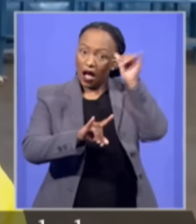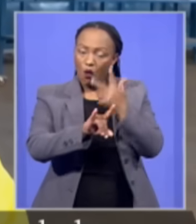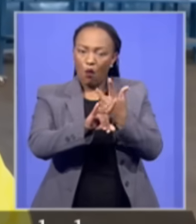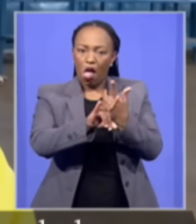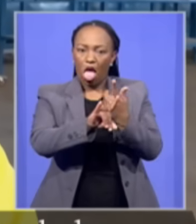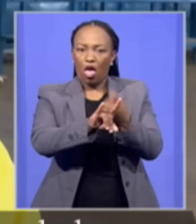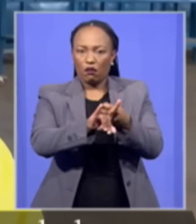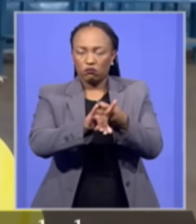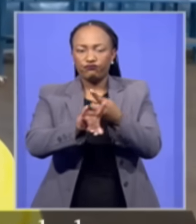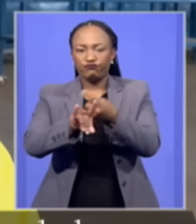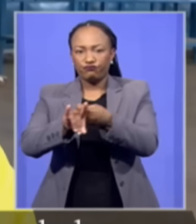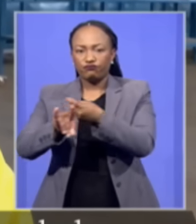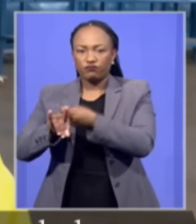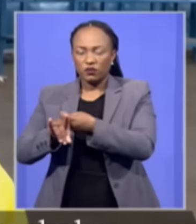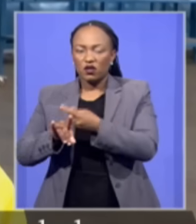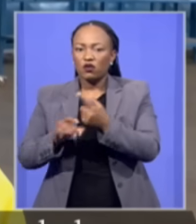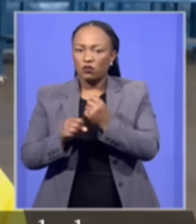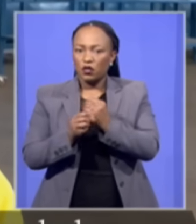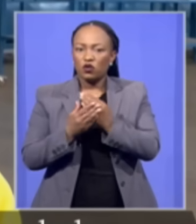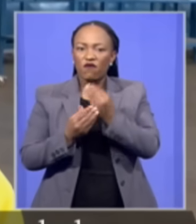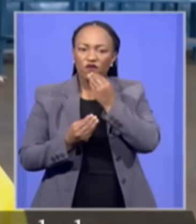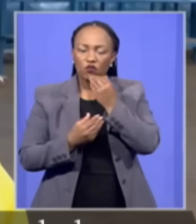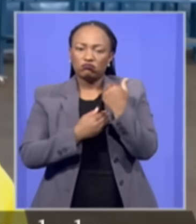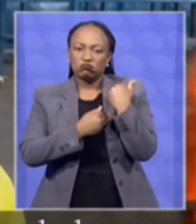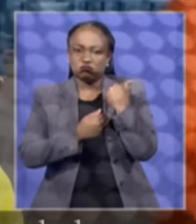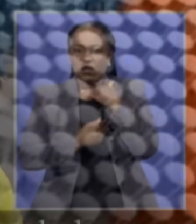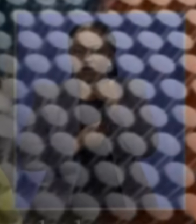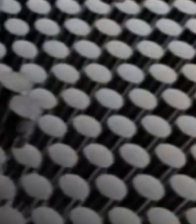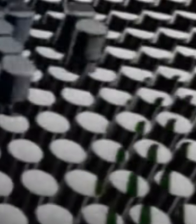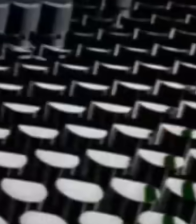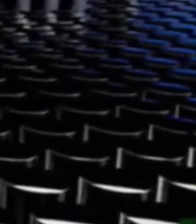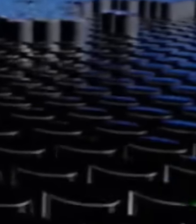na le food security and food safety.